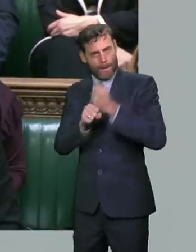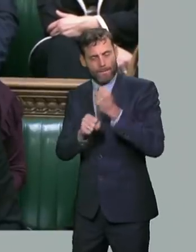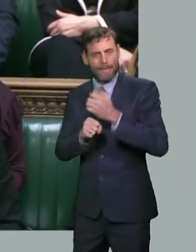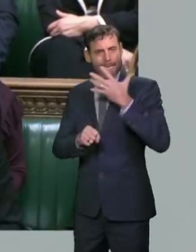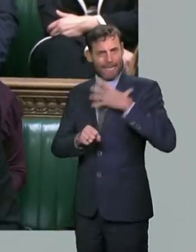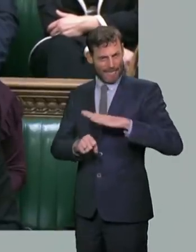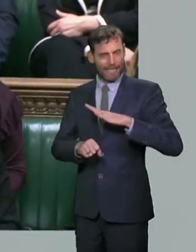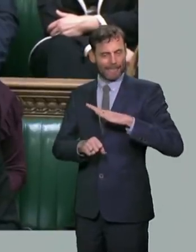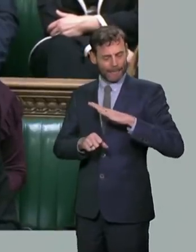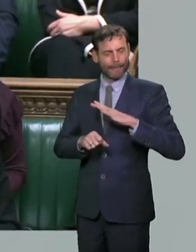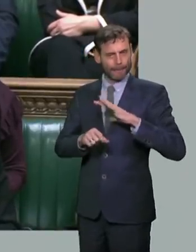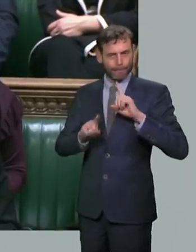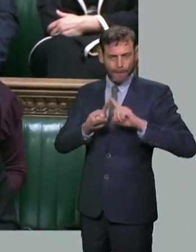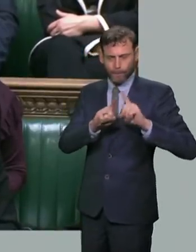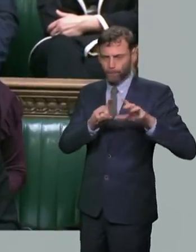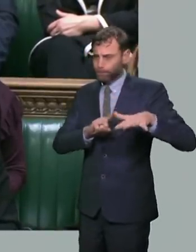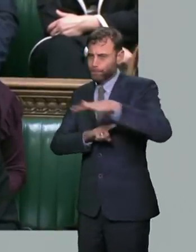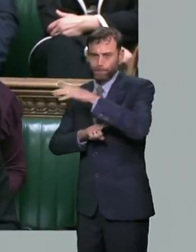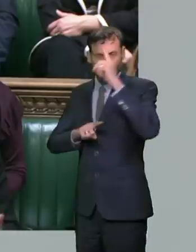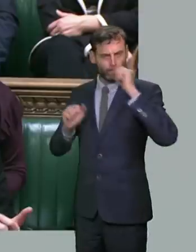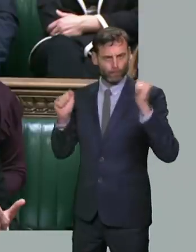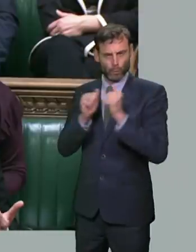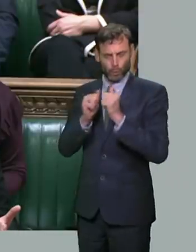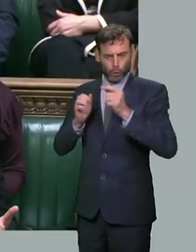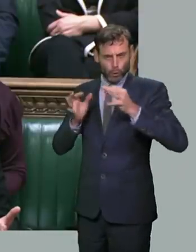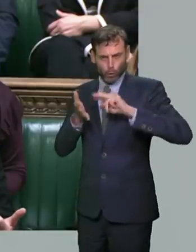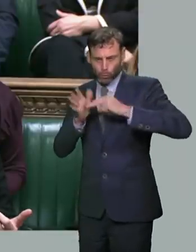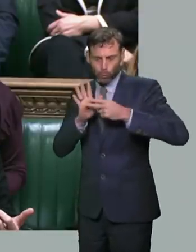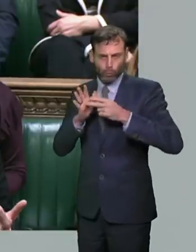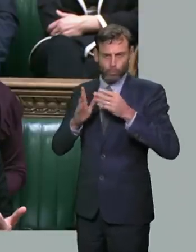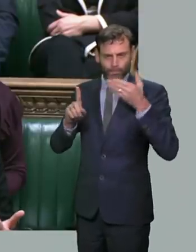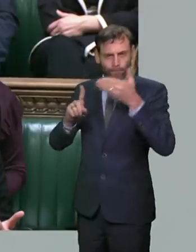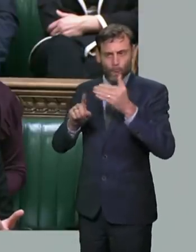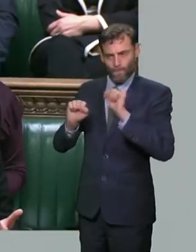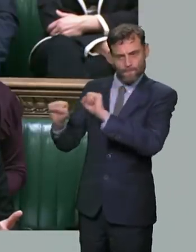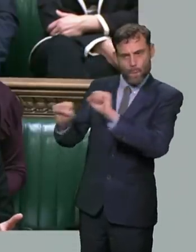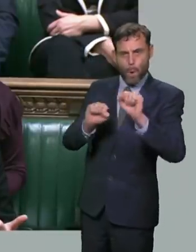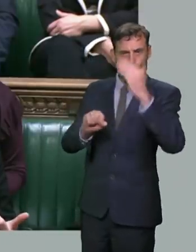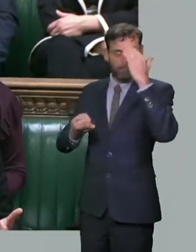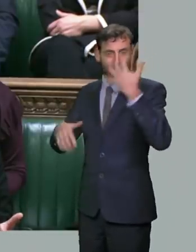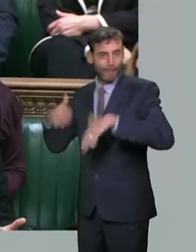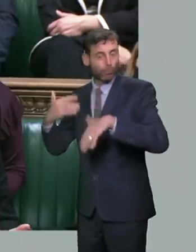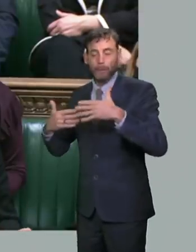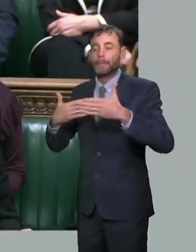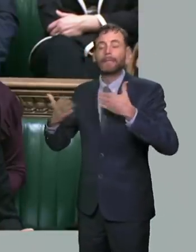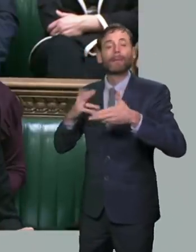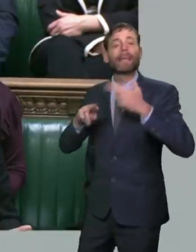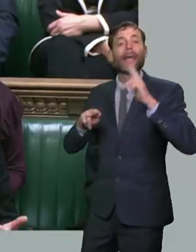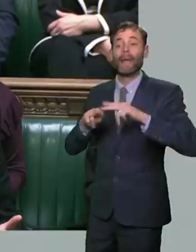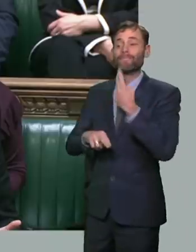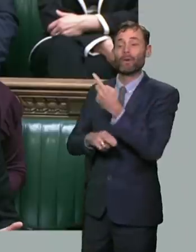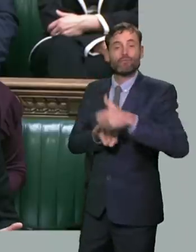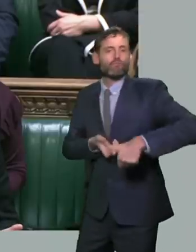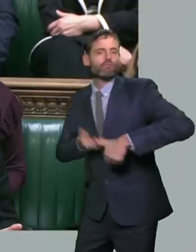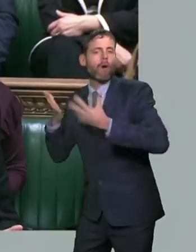strategy for supporting those who've had an acquired brain injury, whether that's rugby players with concussion and dementia,